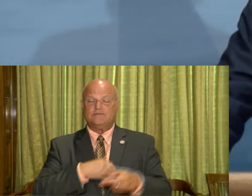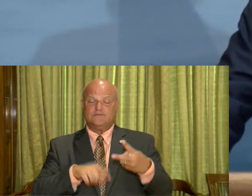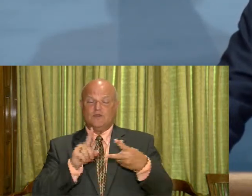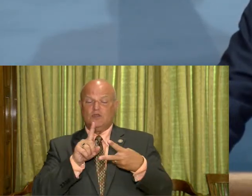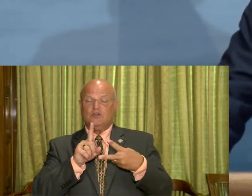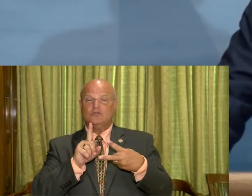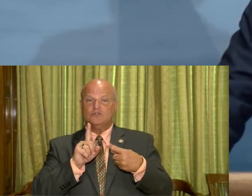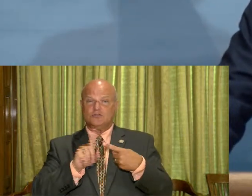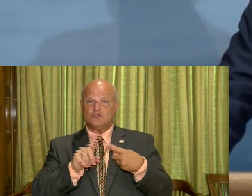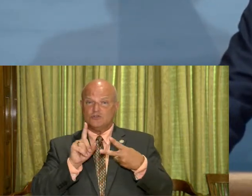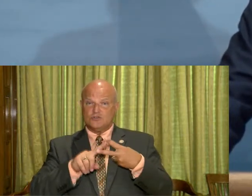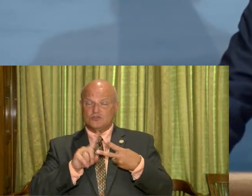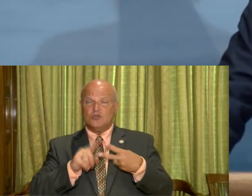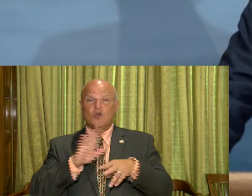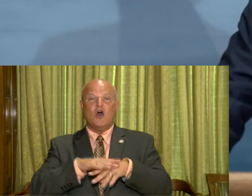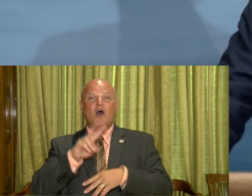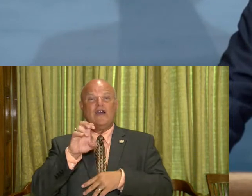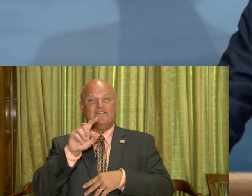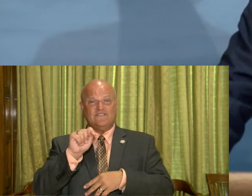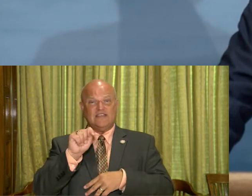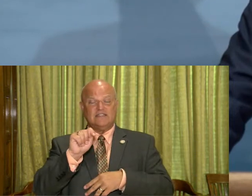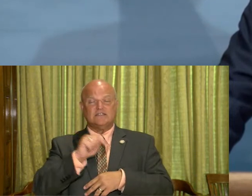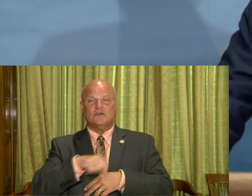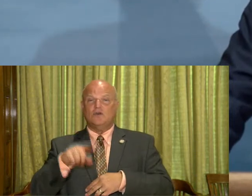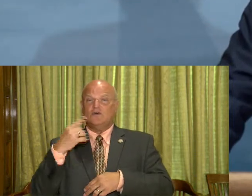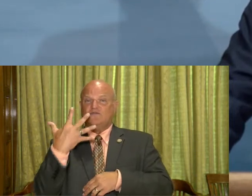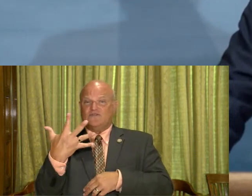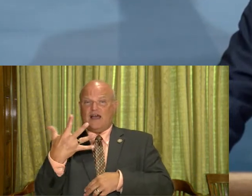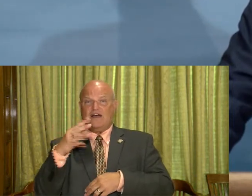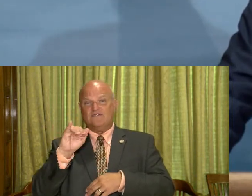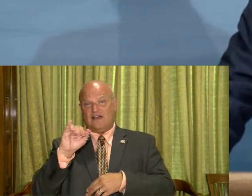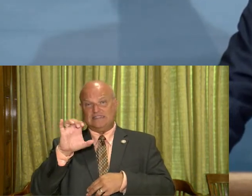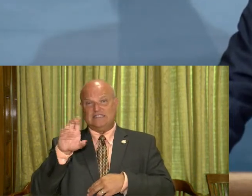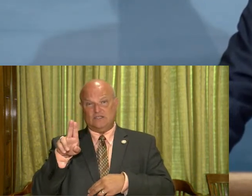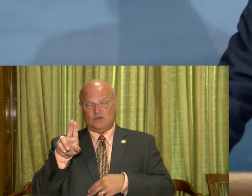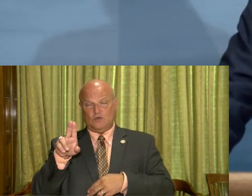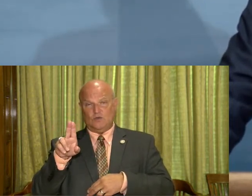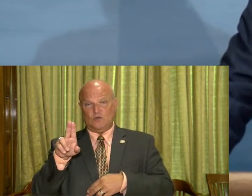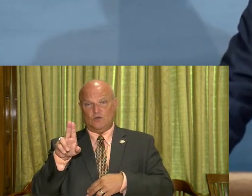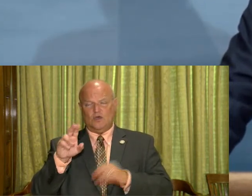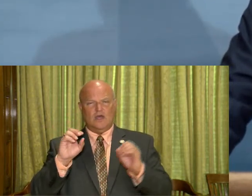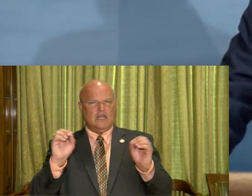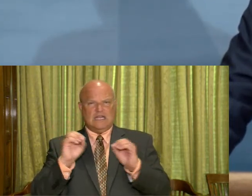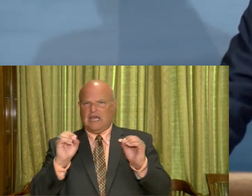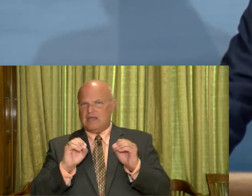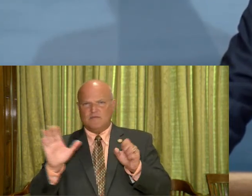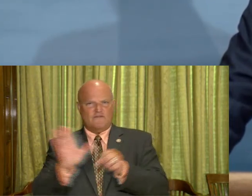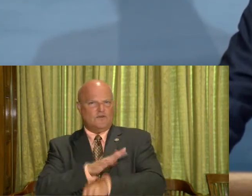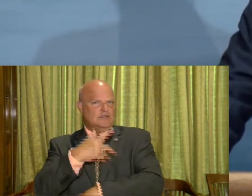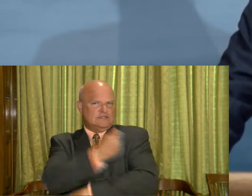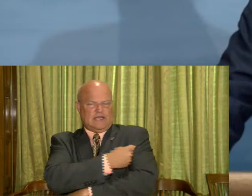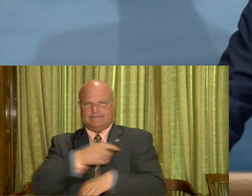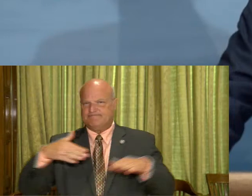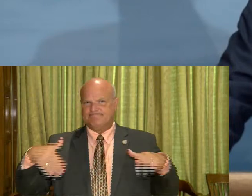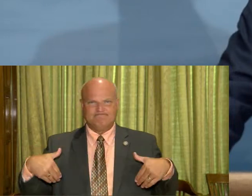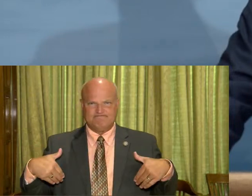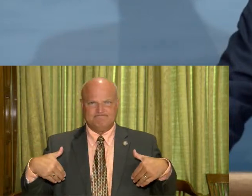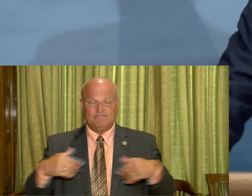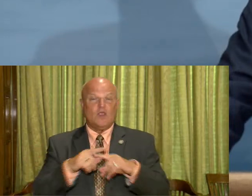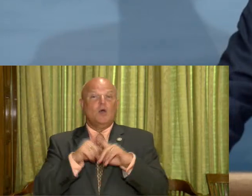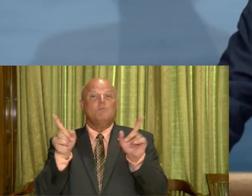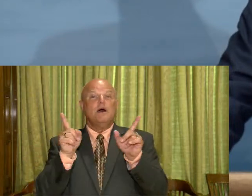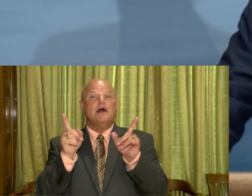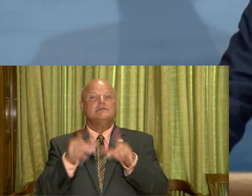are on a vent, 5 are in ICU. None of those have been fully immunized, but just